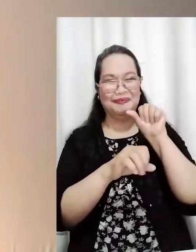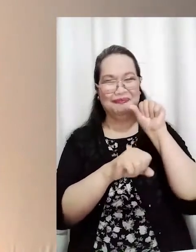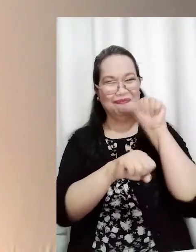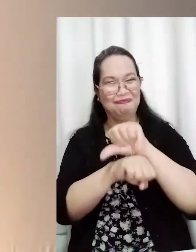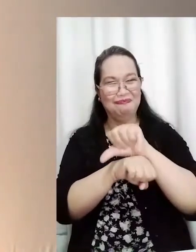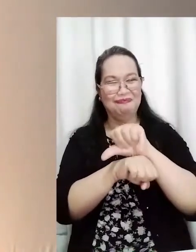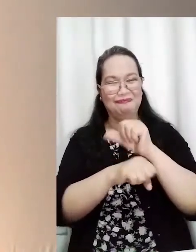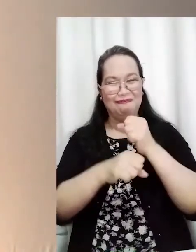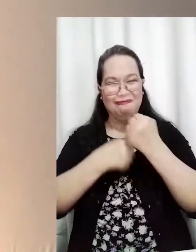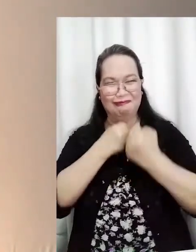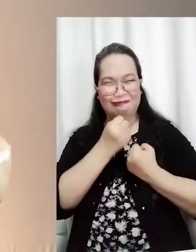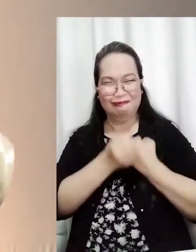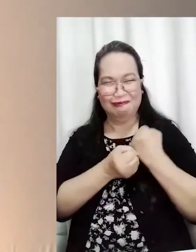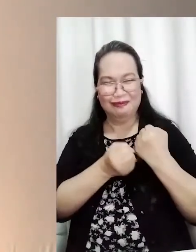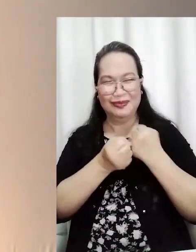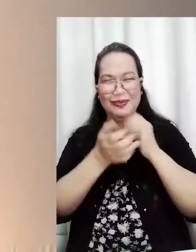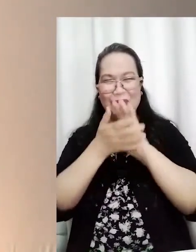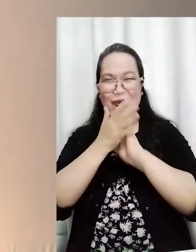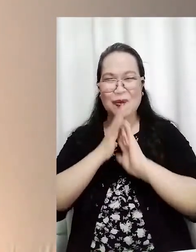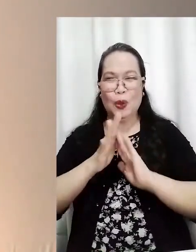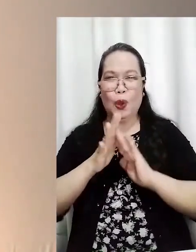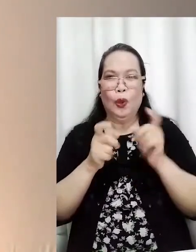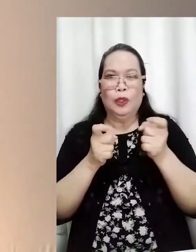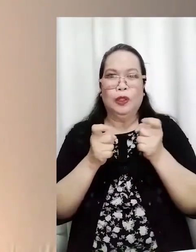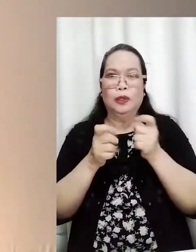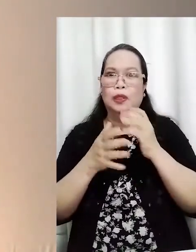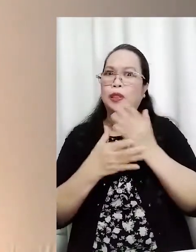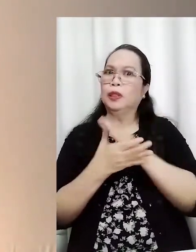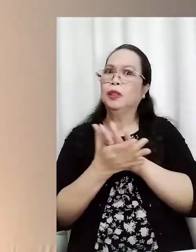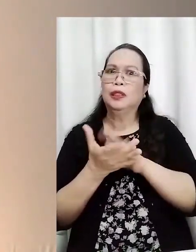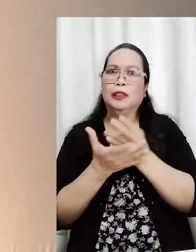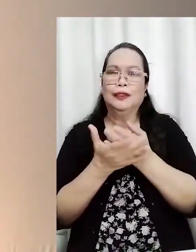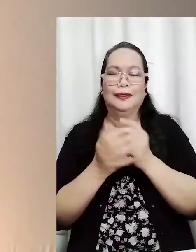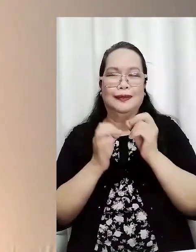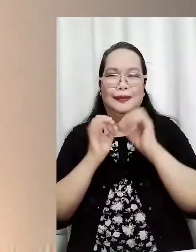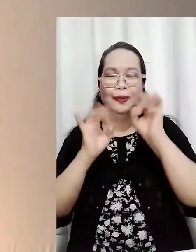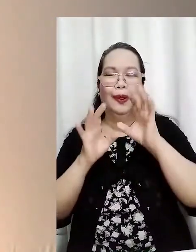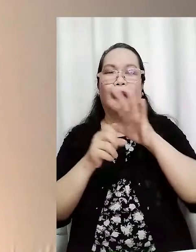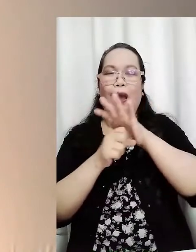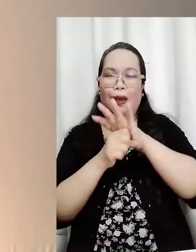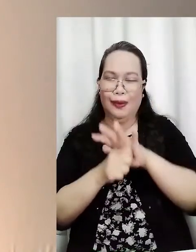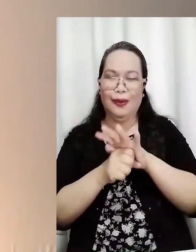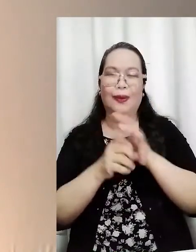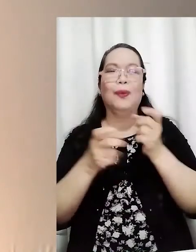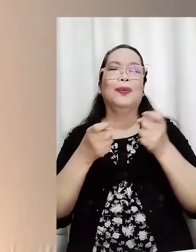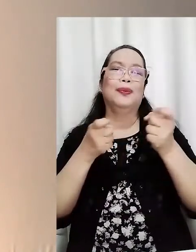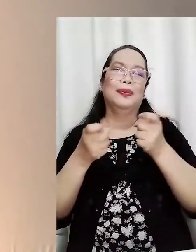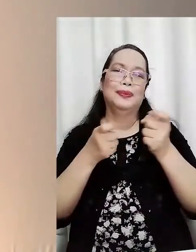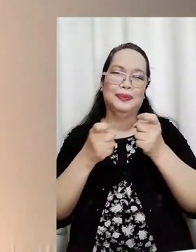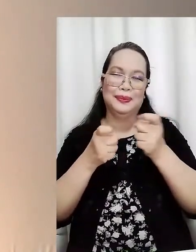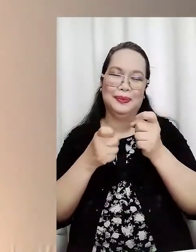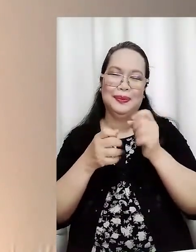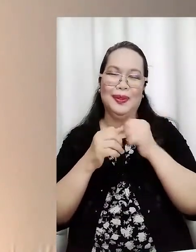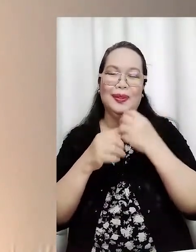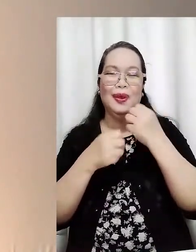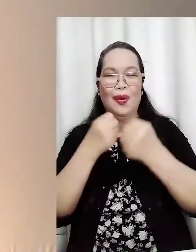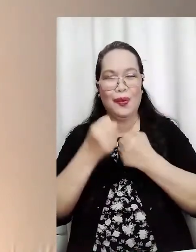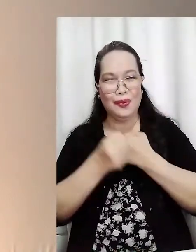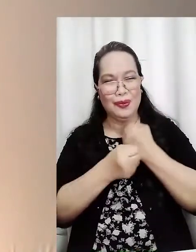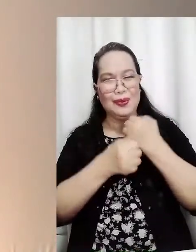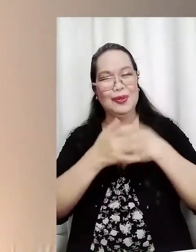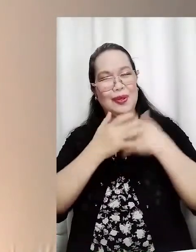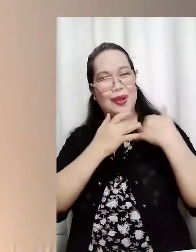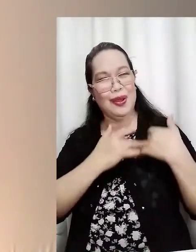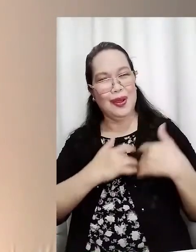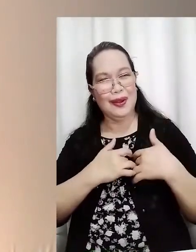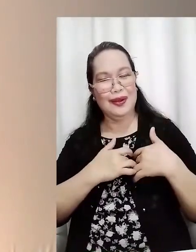settles the inner tension, handles the inner pressure. He takes the struggle within his heart between good and evil